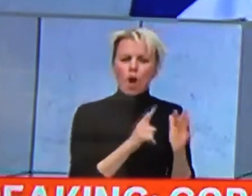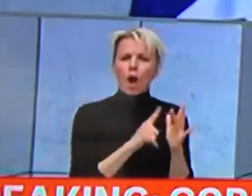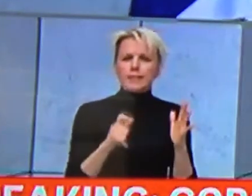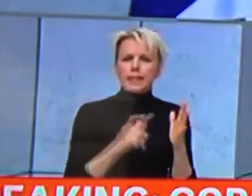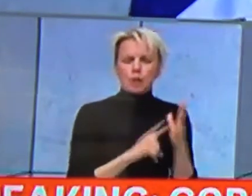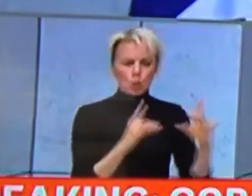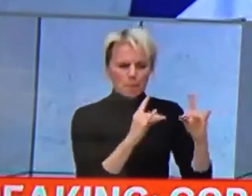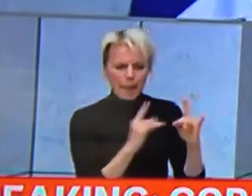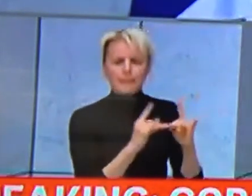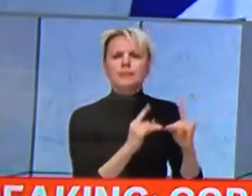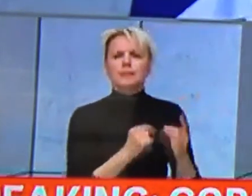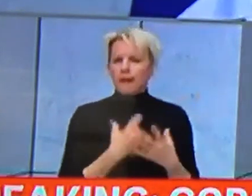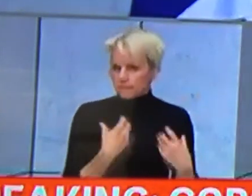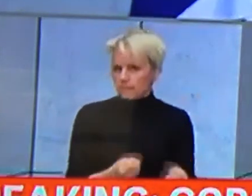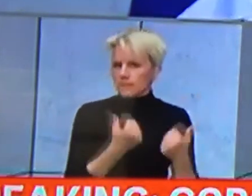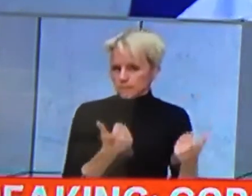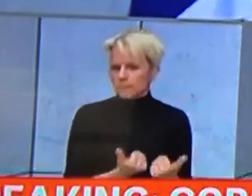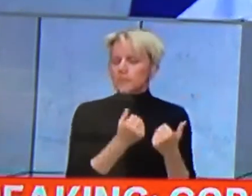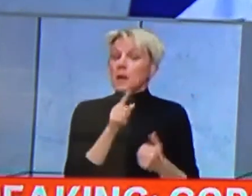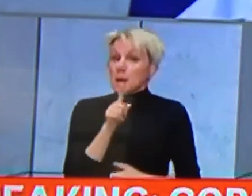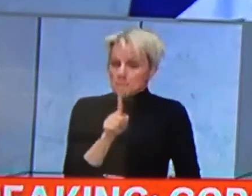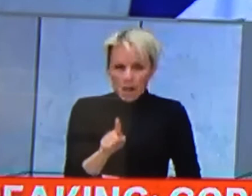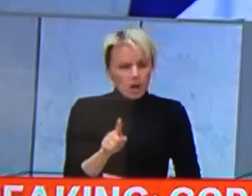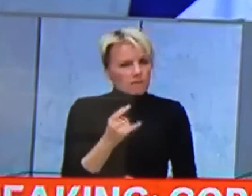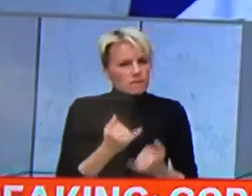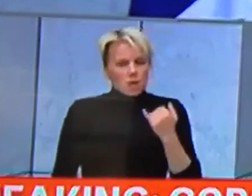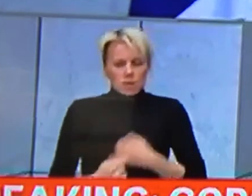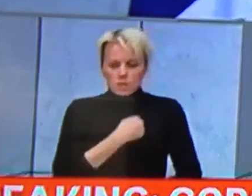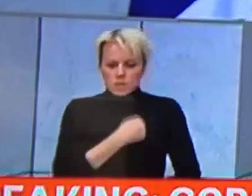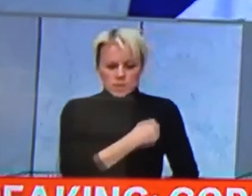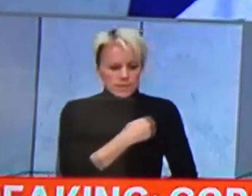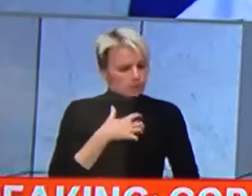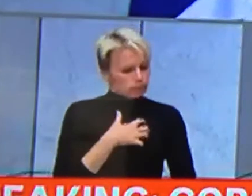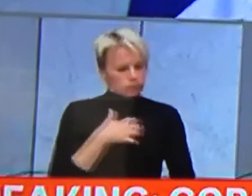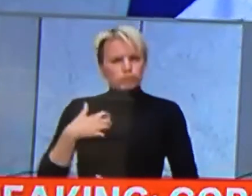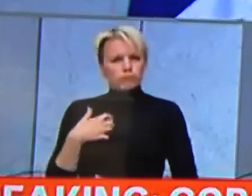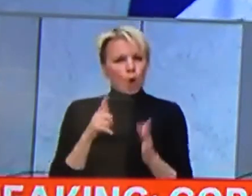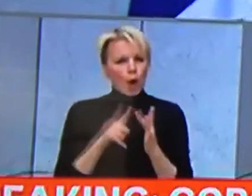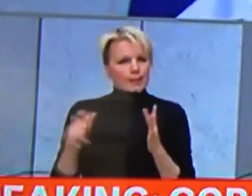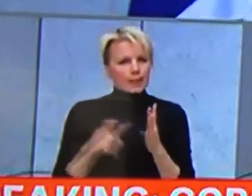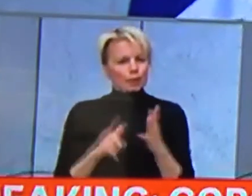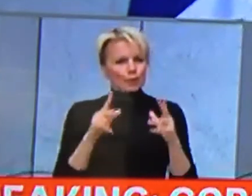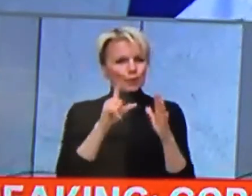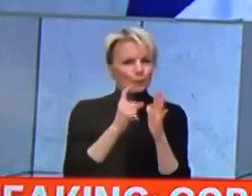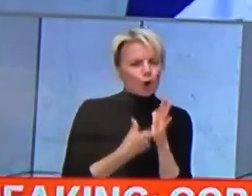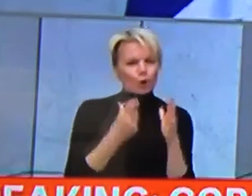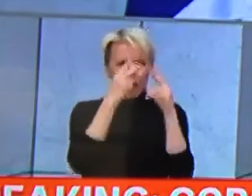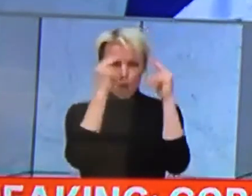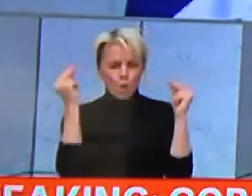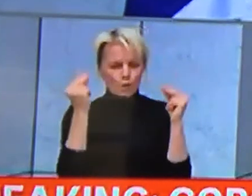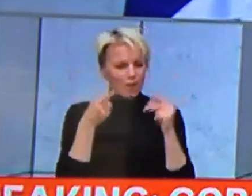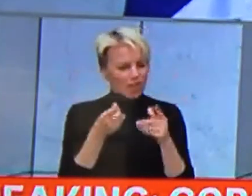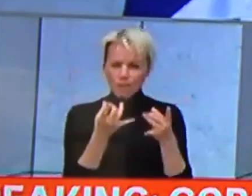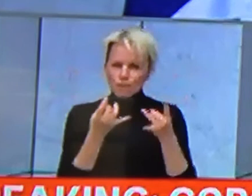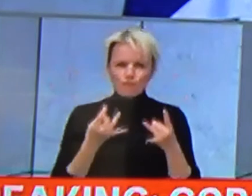high-income countries, but we have a very, very committed and enthusiastic intensive care community who are planning on very